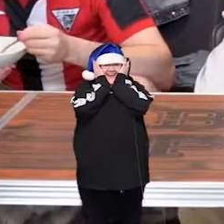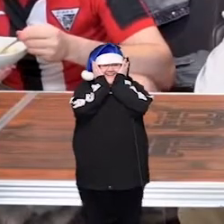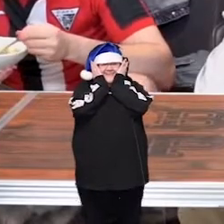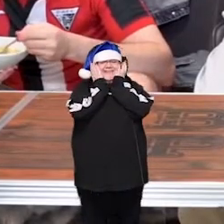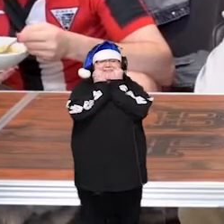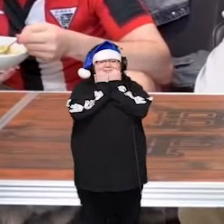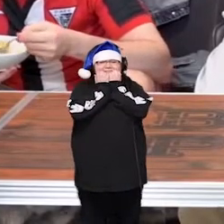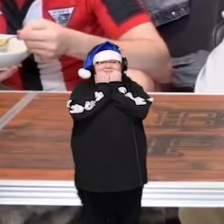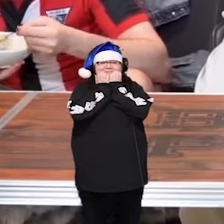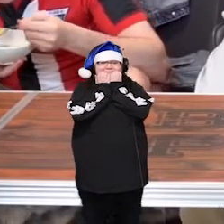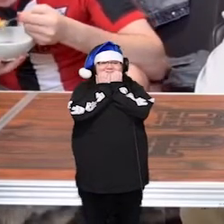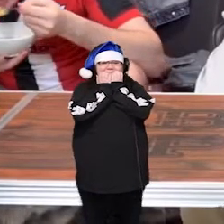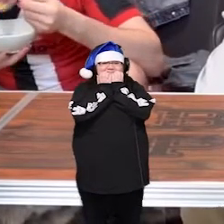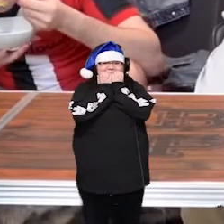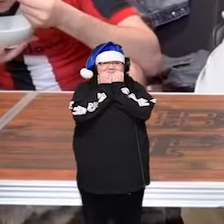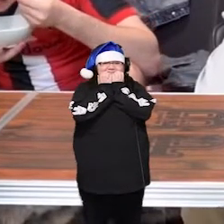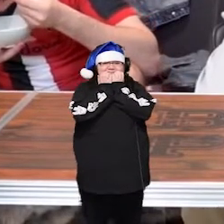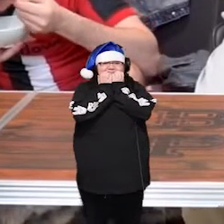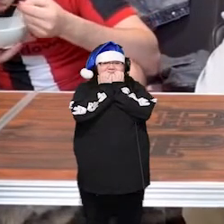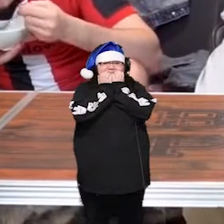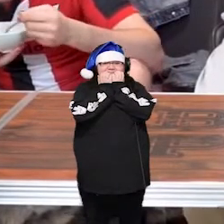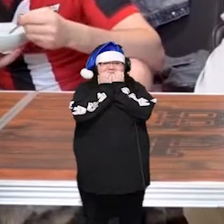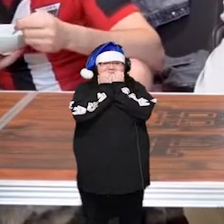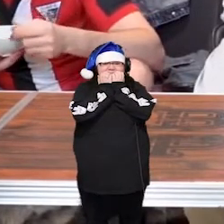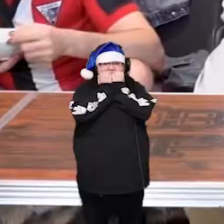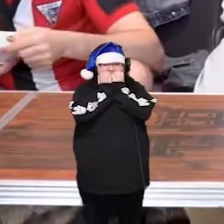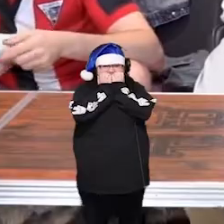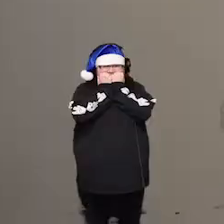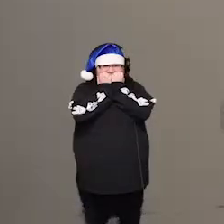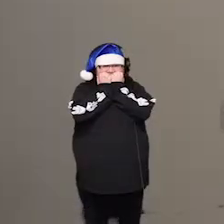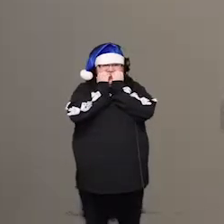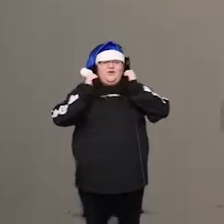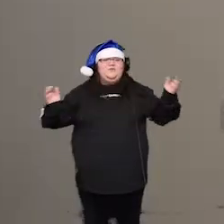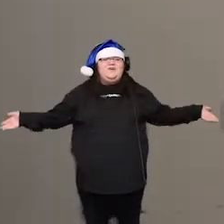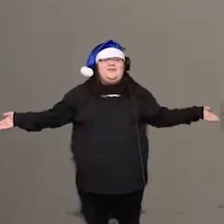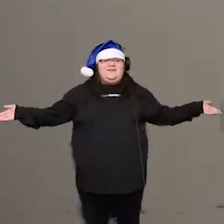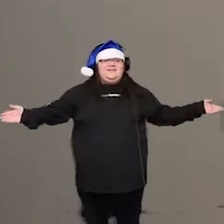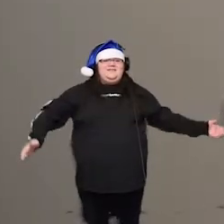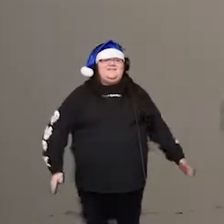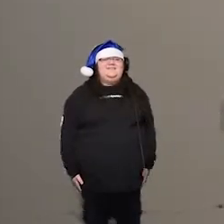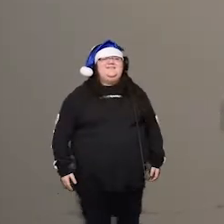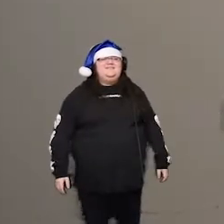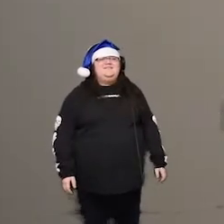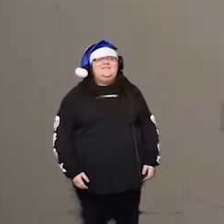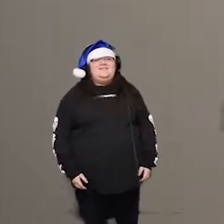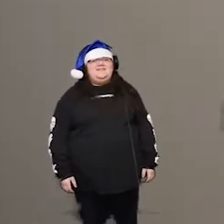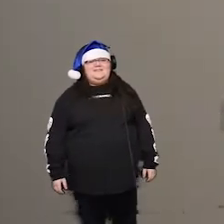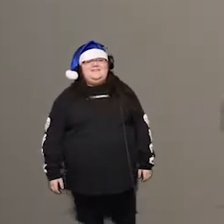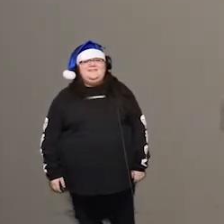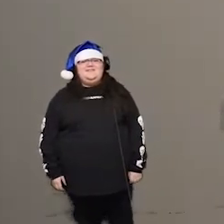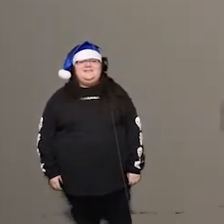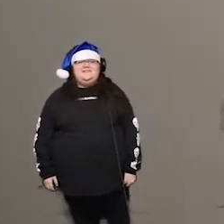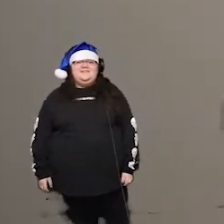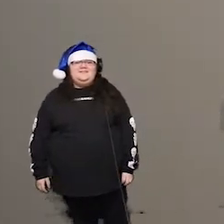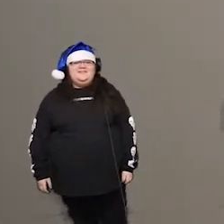Oh! What is the name of the cowboy in Toy Story? Oh, Woody! Think about it before you